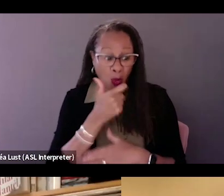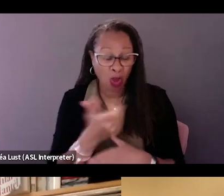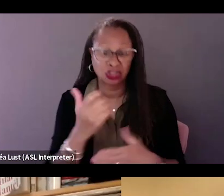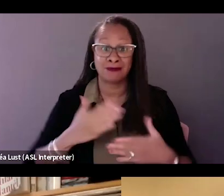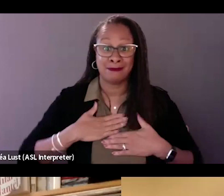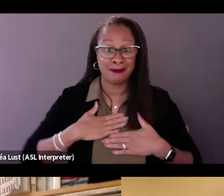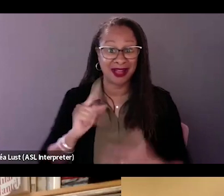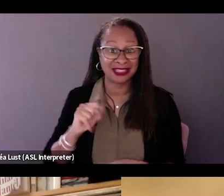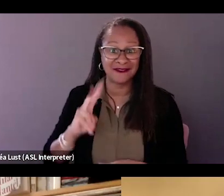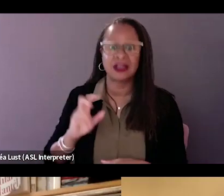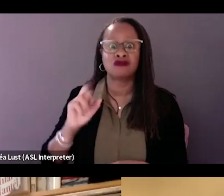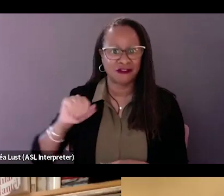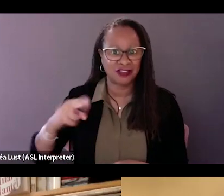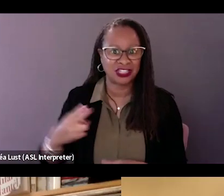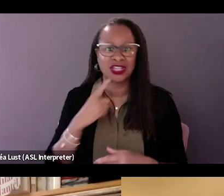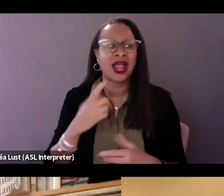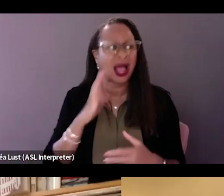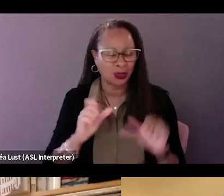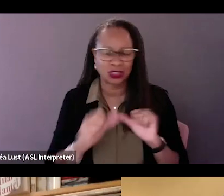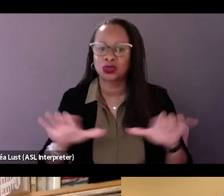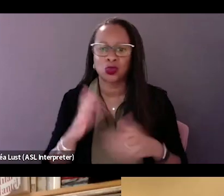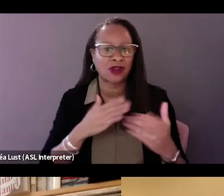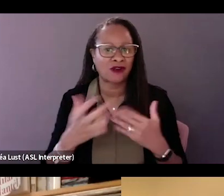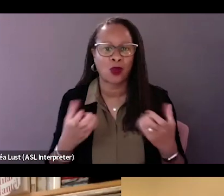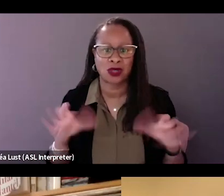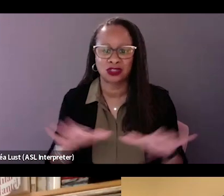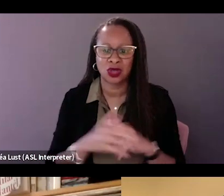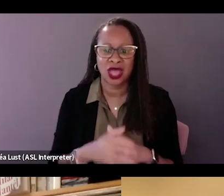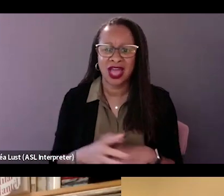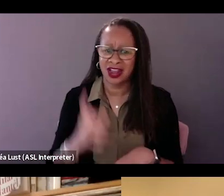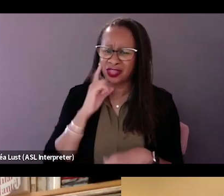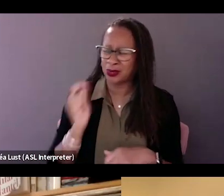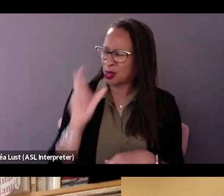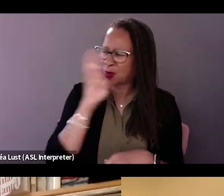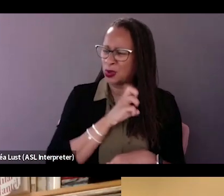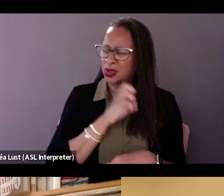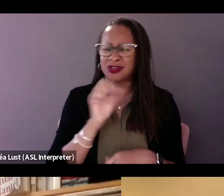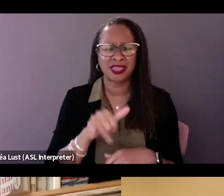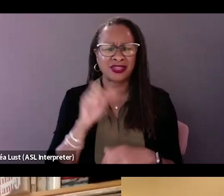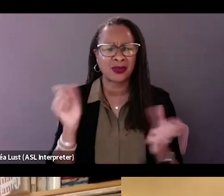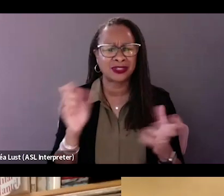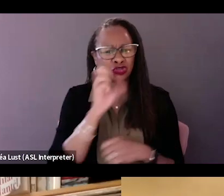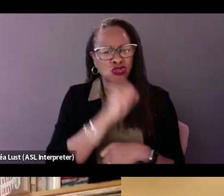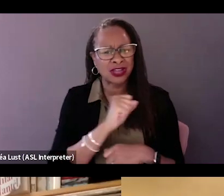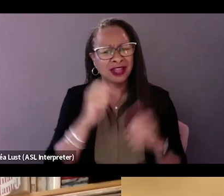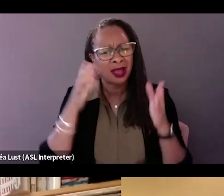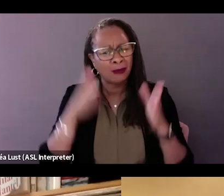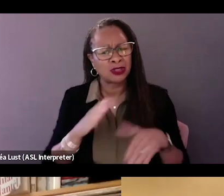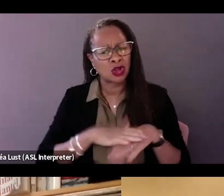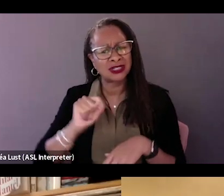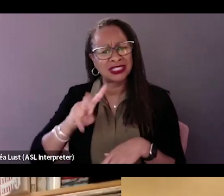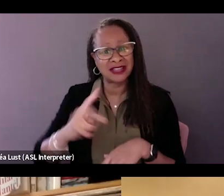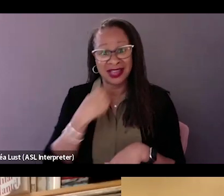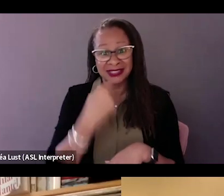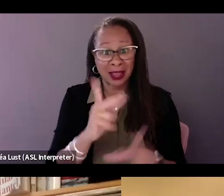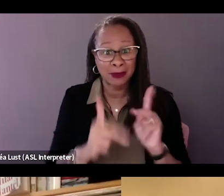broadcast, he'll still do what he wants to do. And I found that to be a little weird and, a little strange that here is somebody on TV who's telling